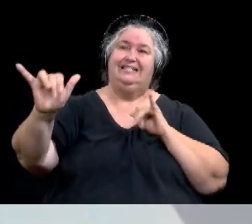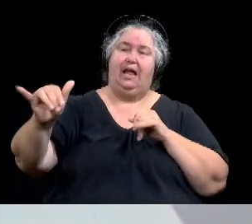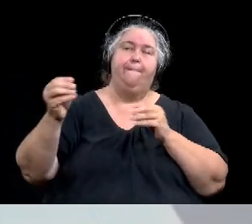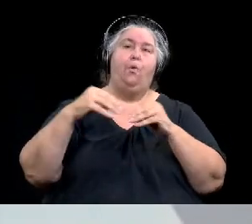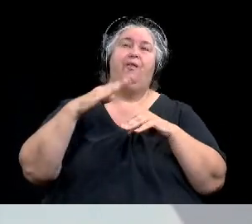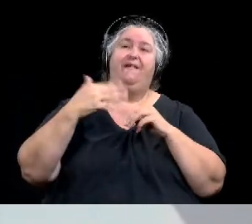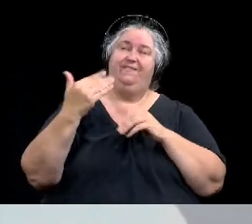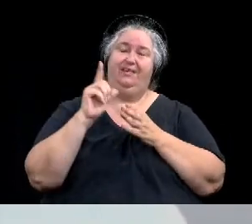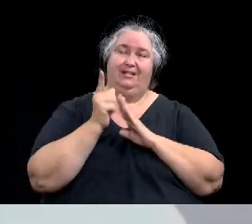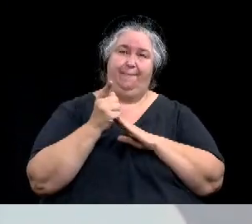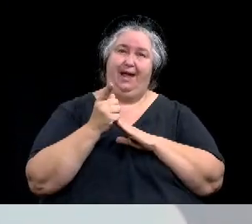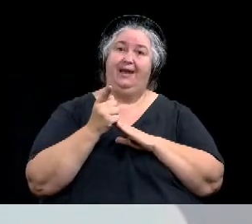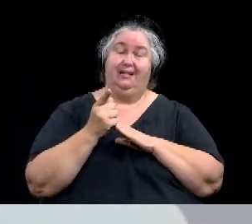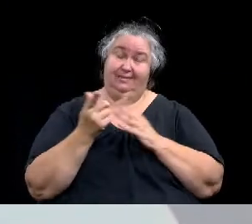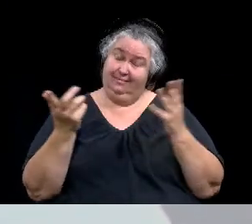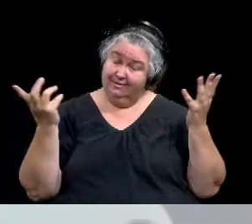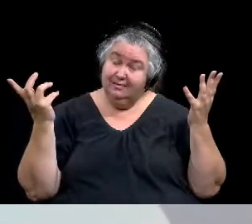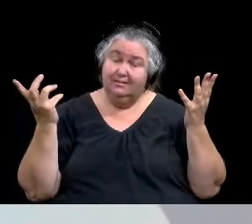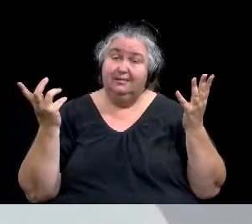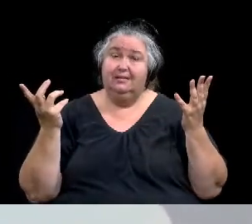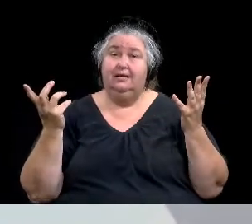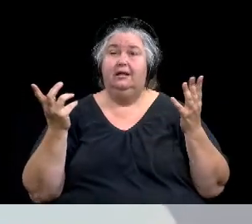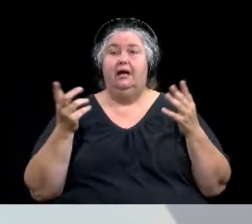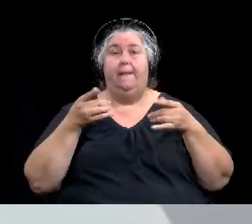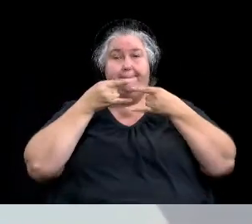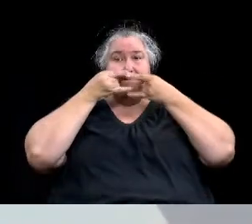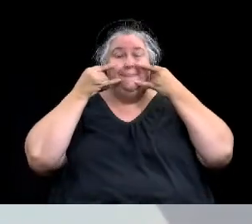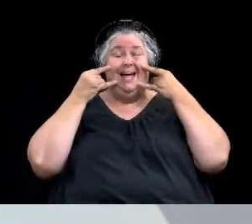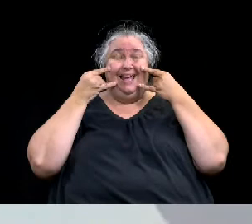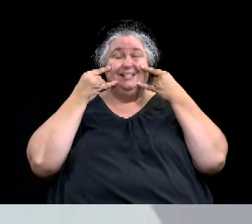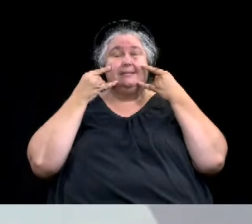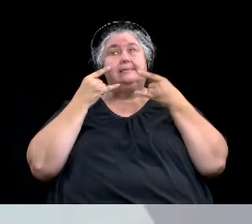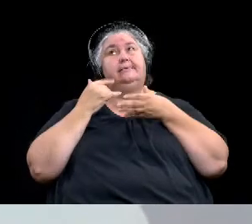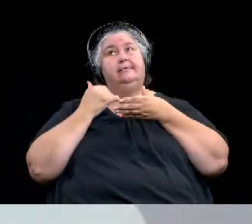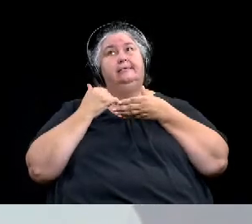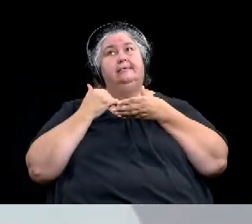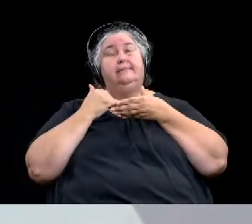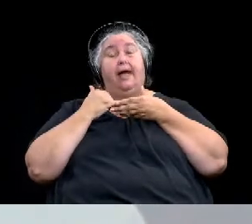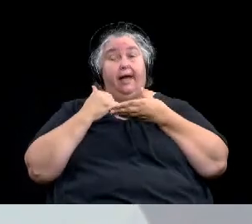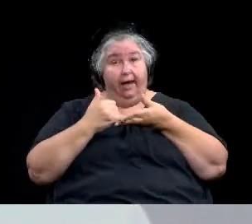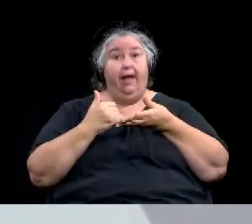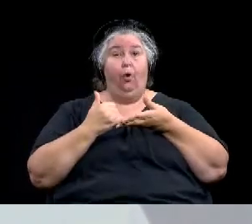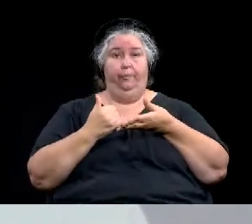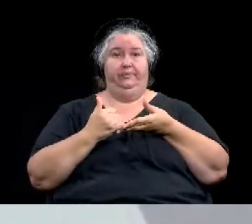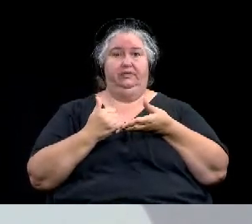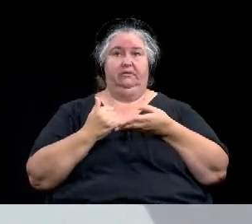space between you. Masking does seem to help with the